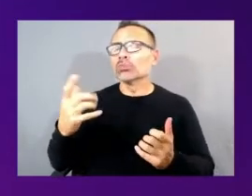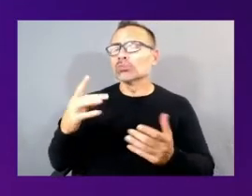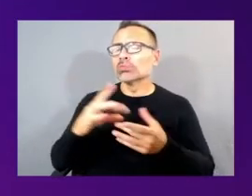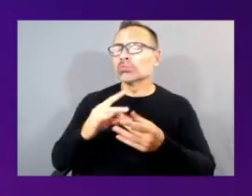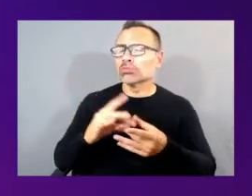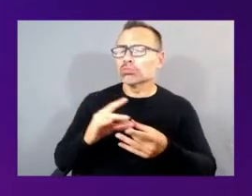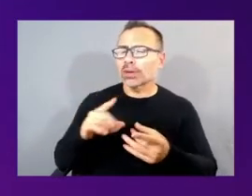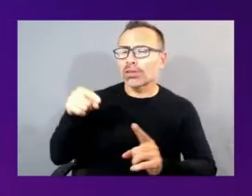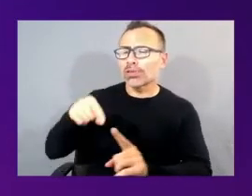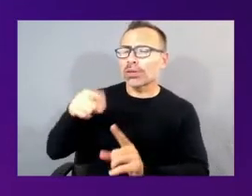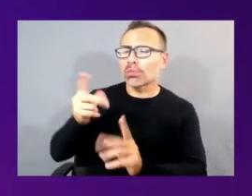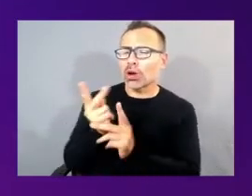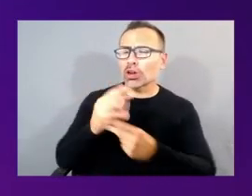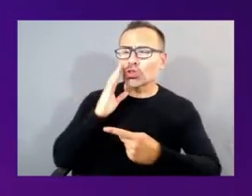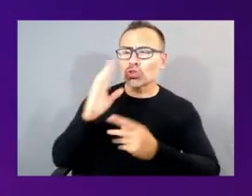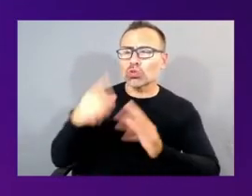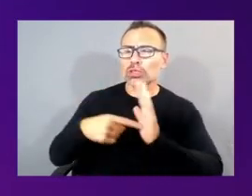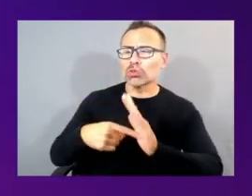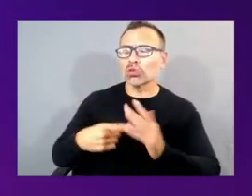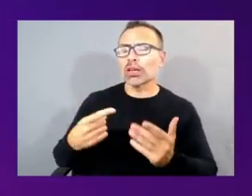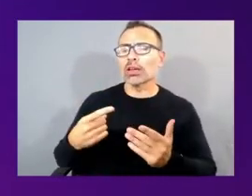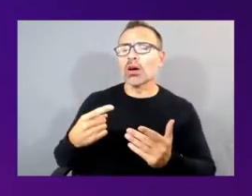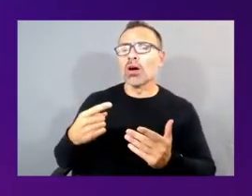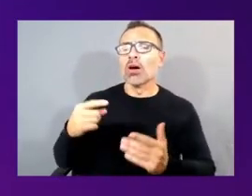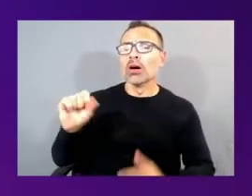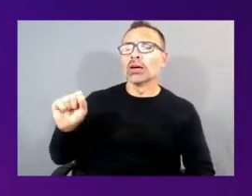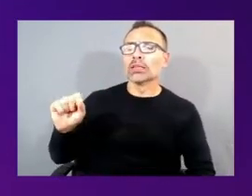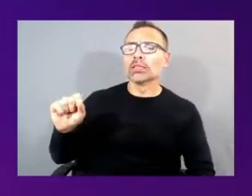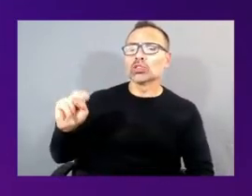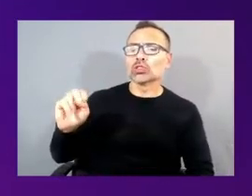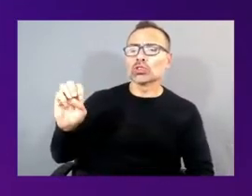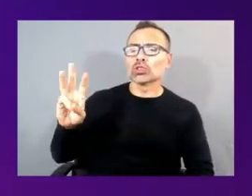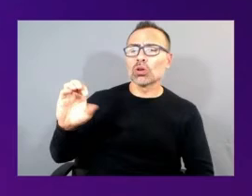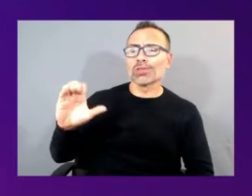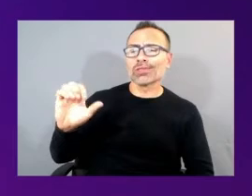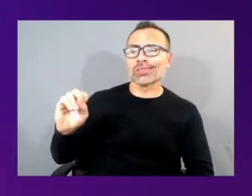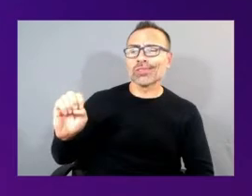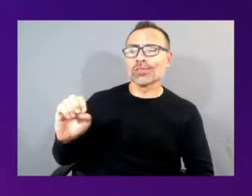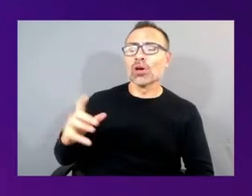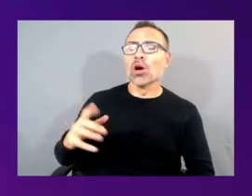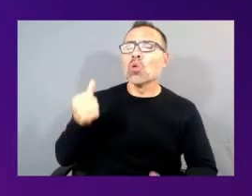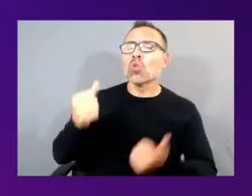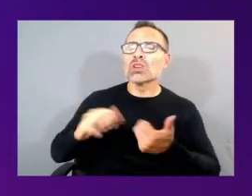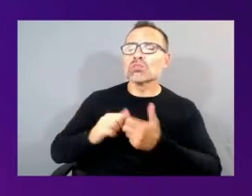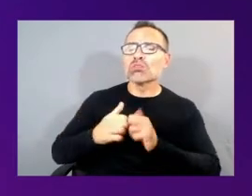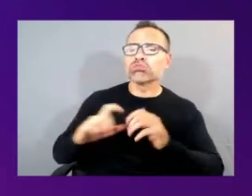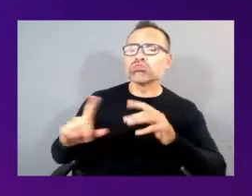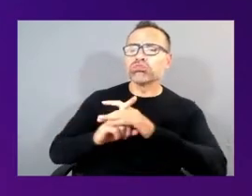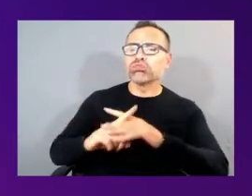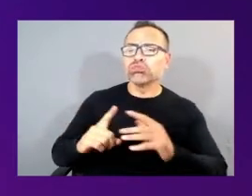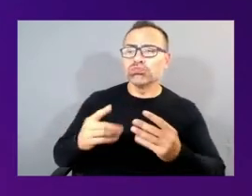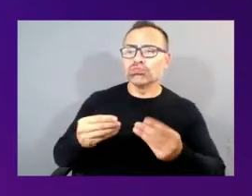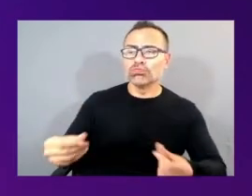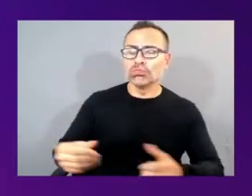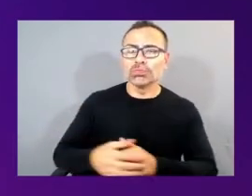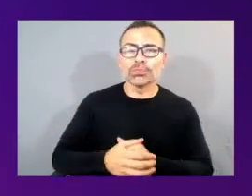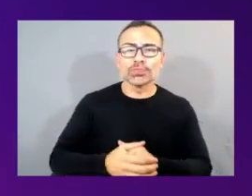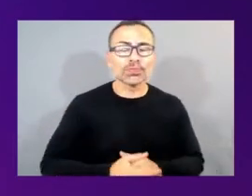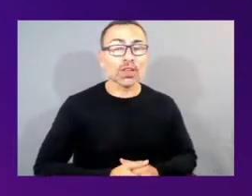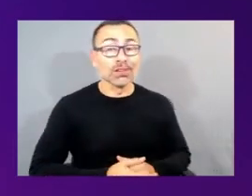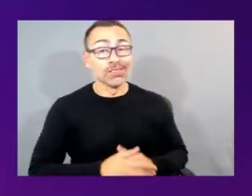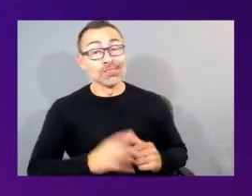Snowcone, AWS Snowcone, and what kind of problem are you trying to solve? Well, simply put, connectivity,